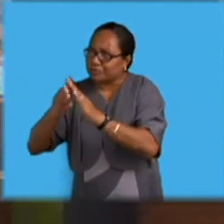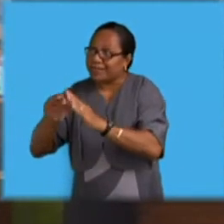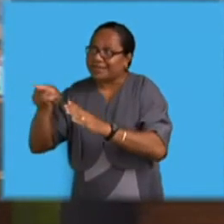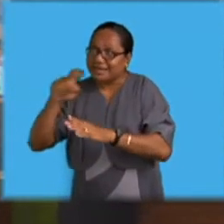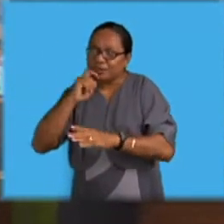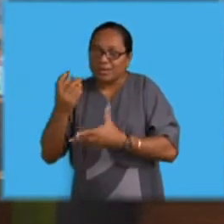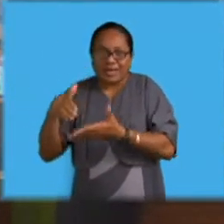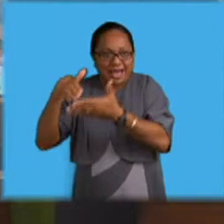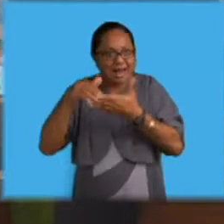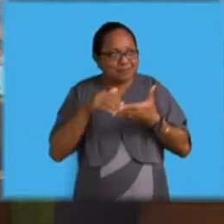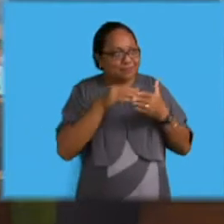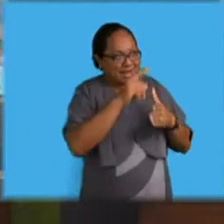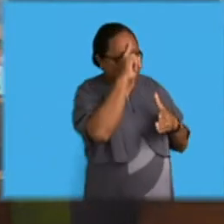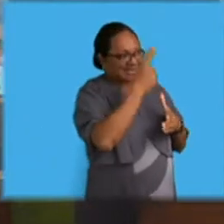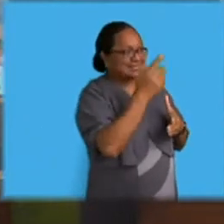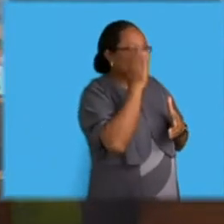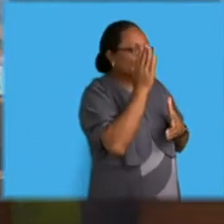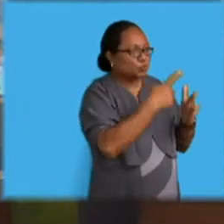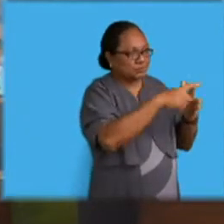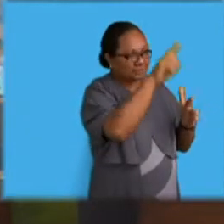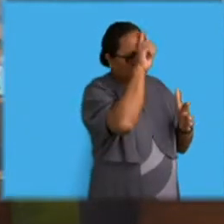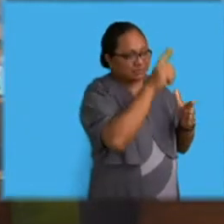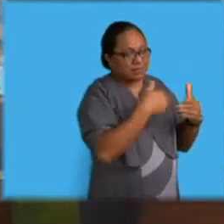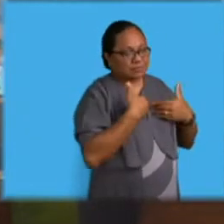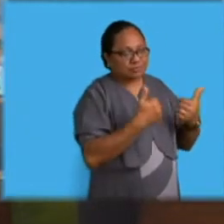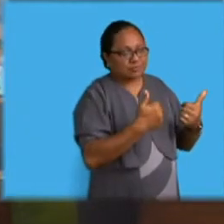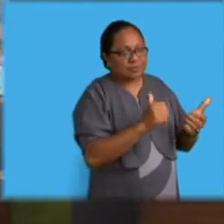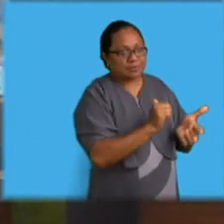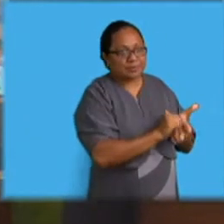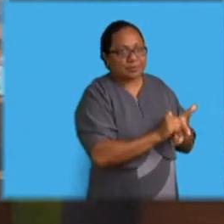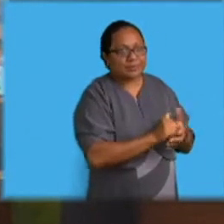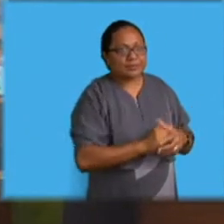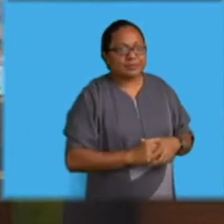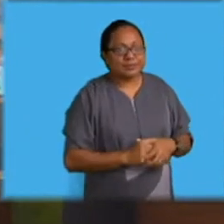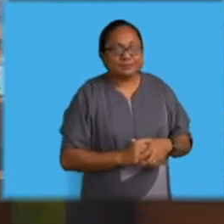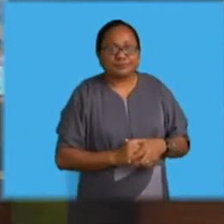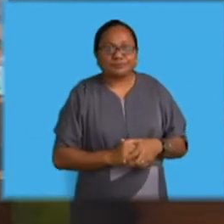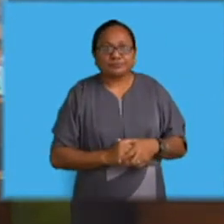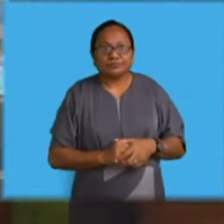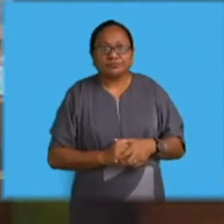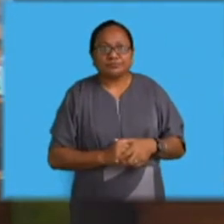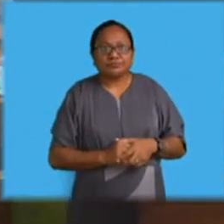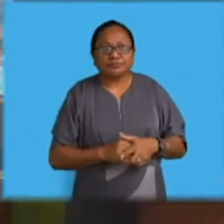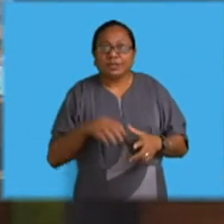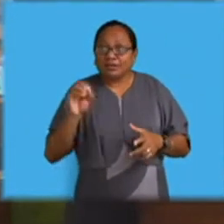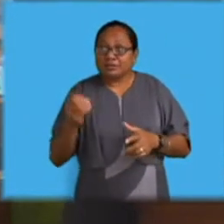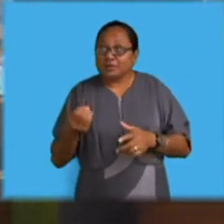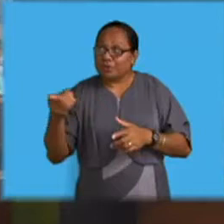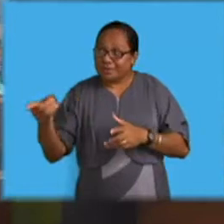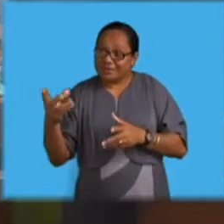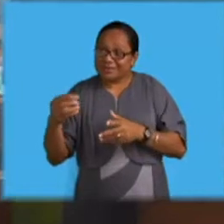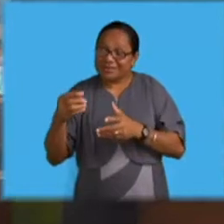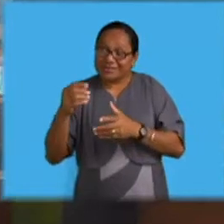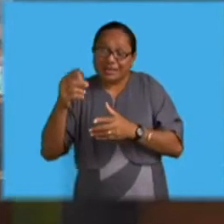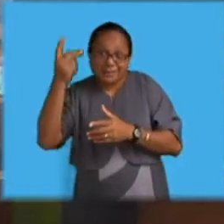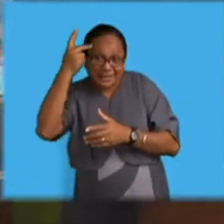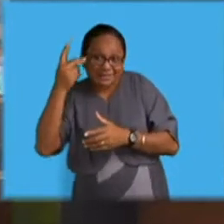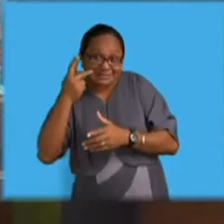curriculum. Keeping students in check against excessive involvement has been attained with the support of parental engagement.